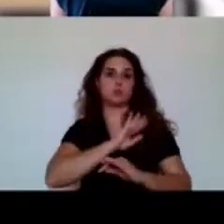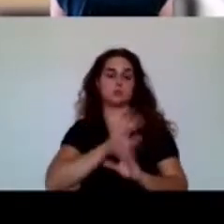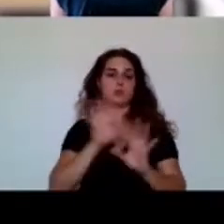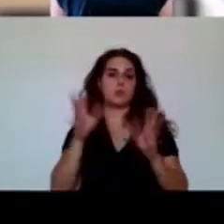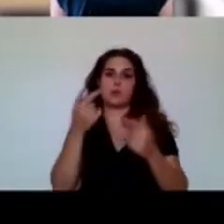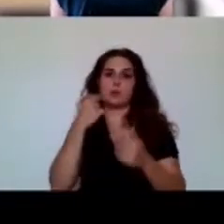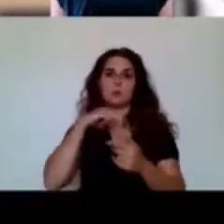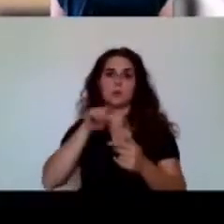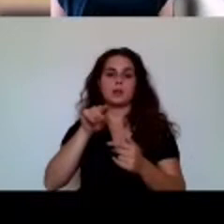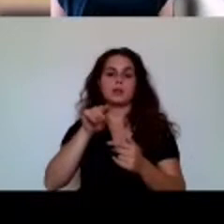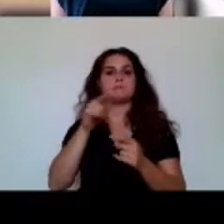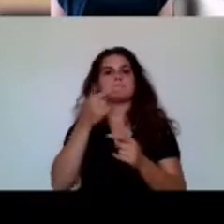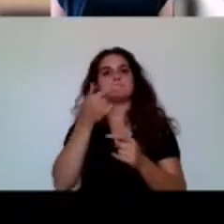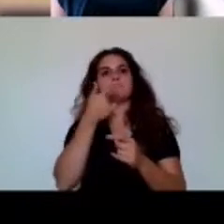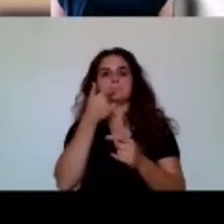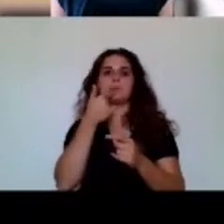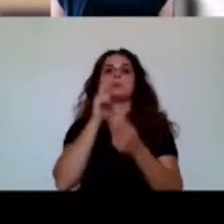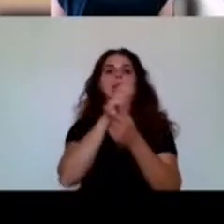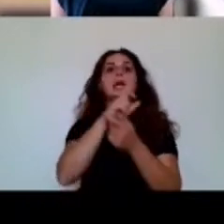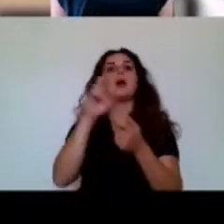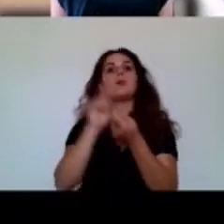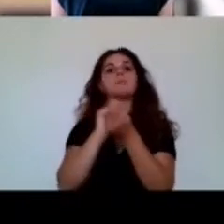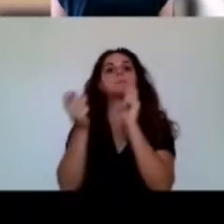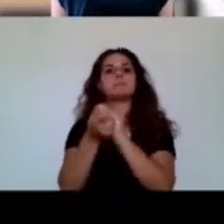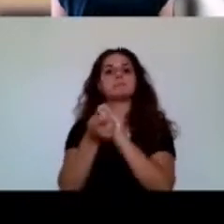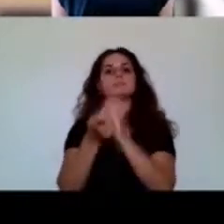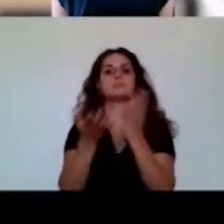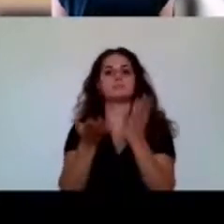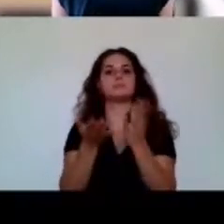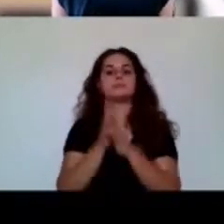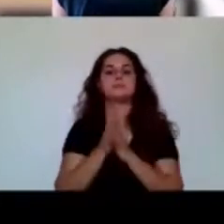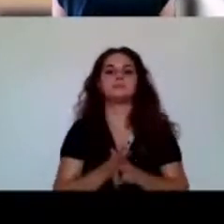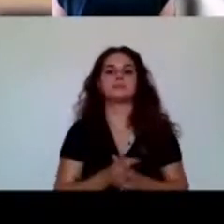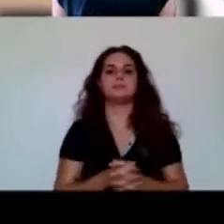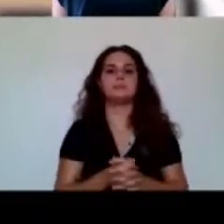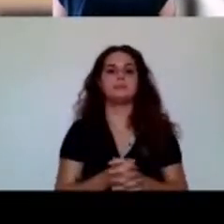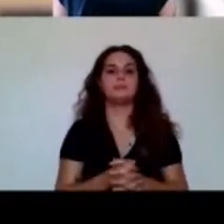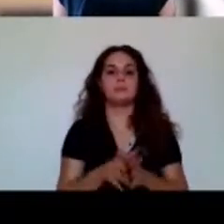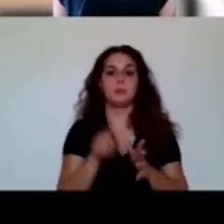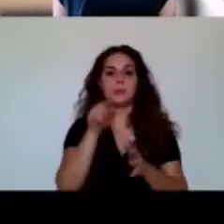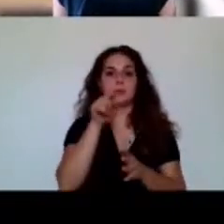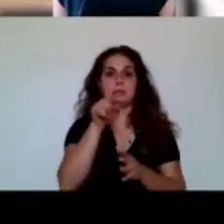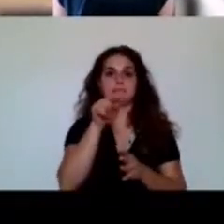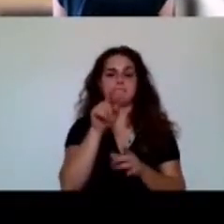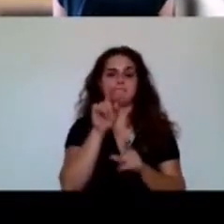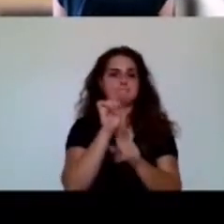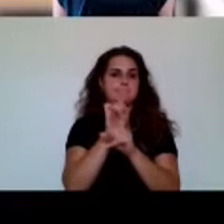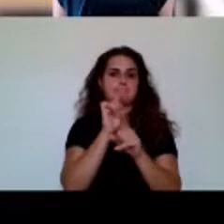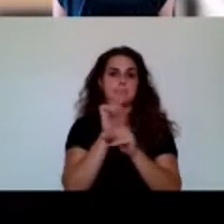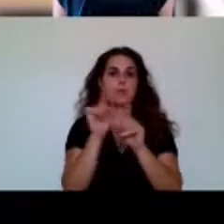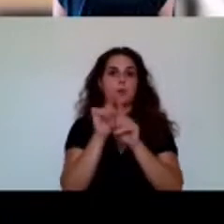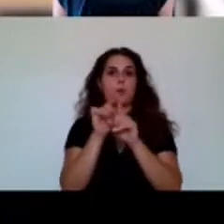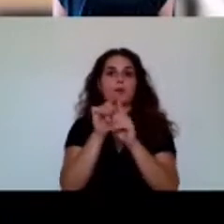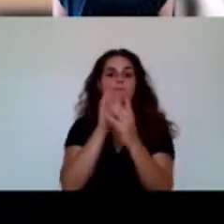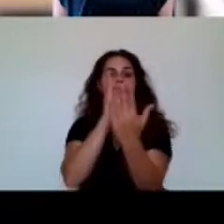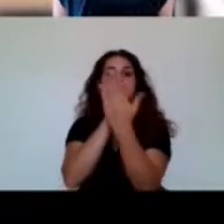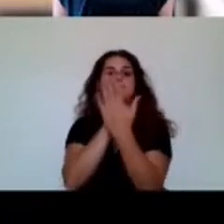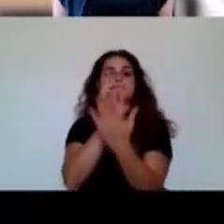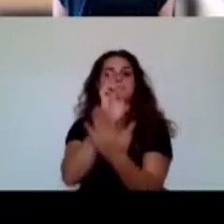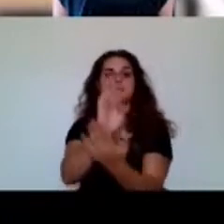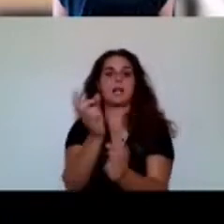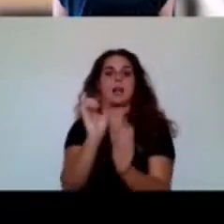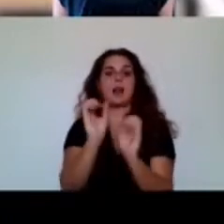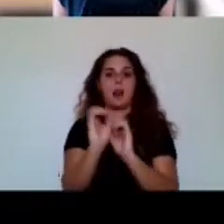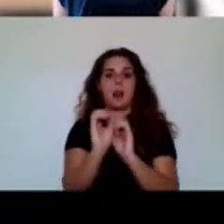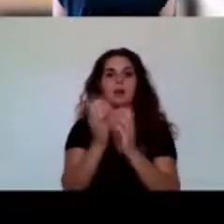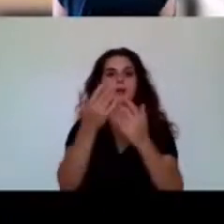learning to compensate for the error induced by the prism goggles. So even though there's no target error, the subjects are hitting the